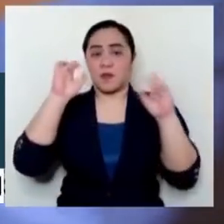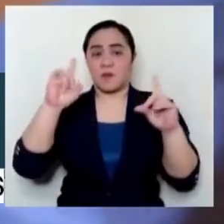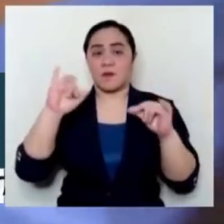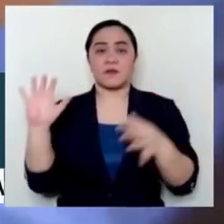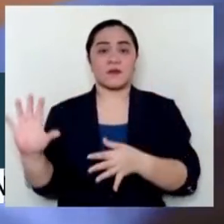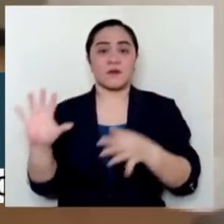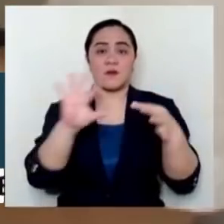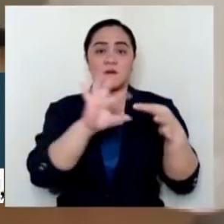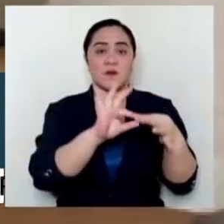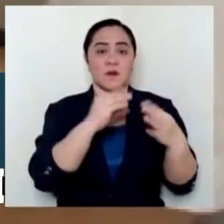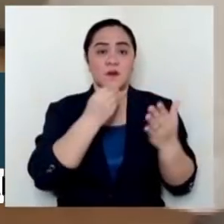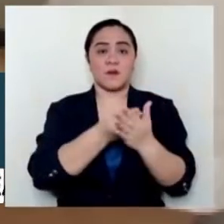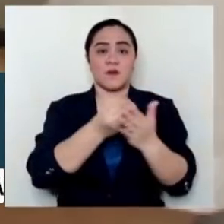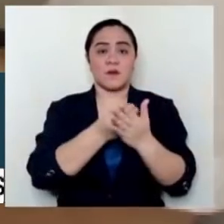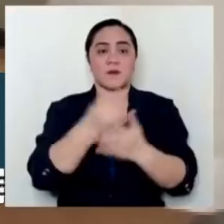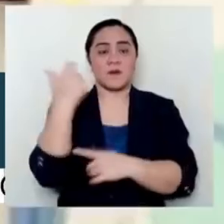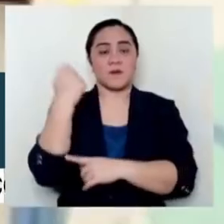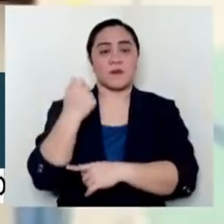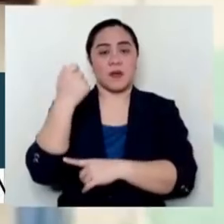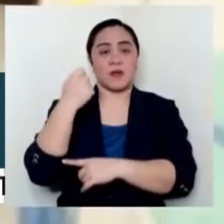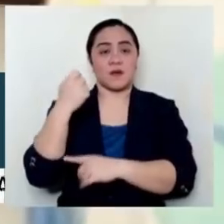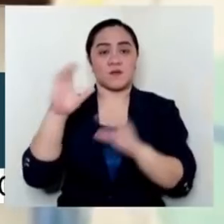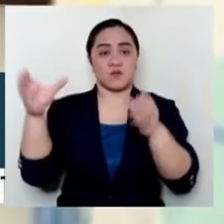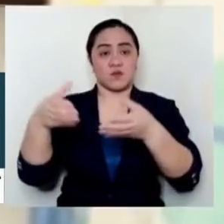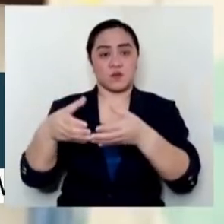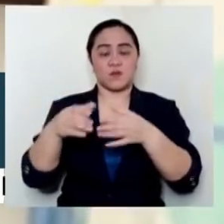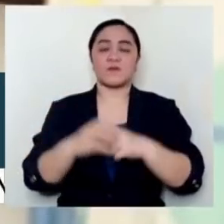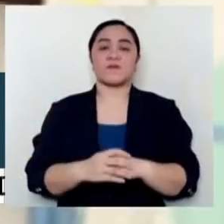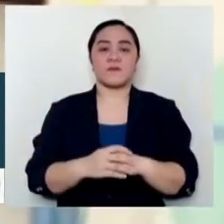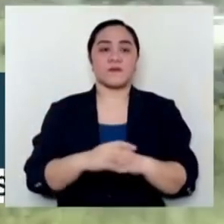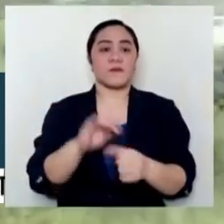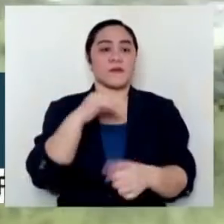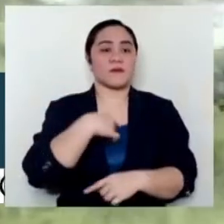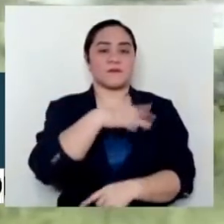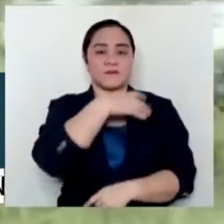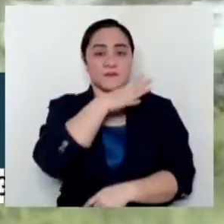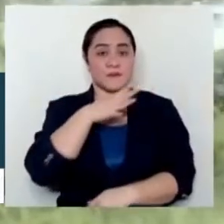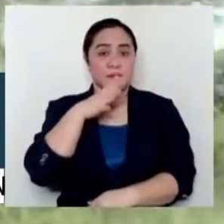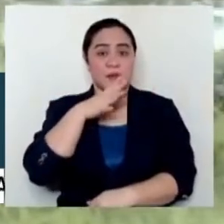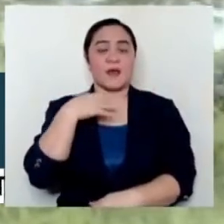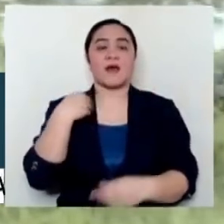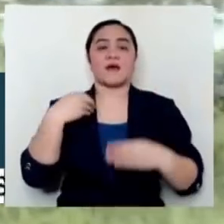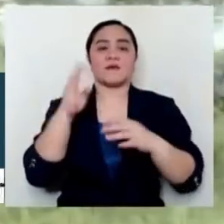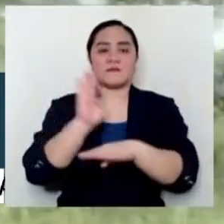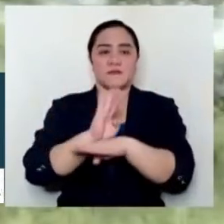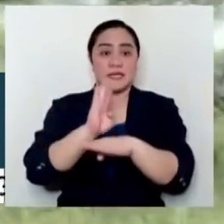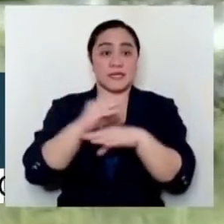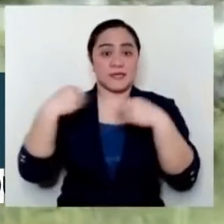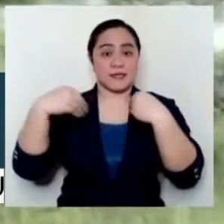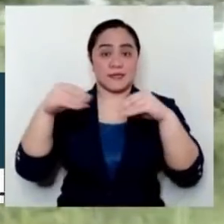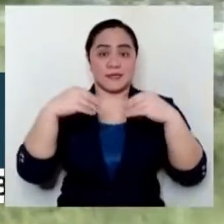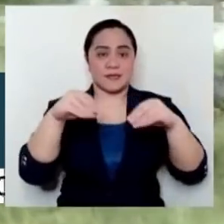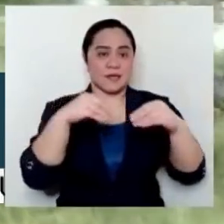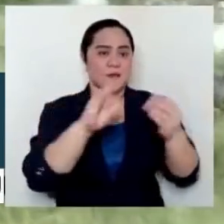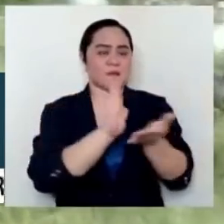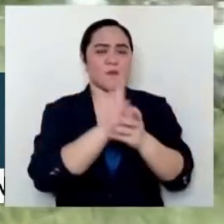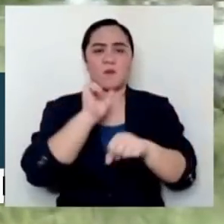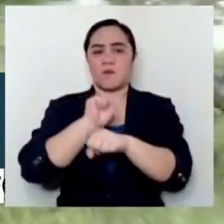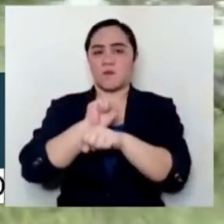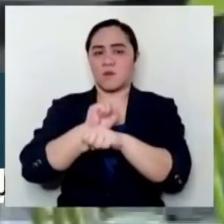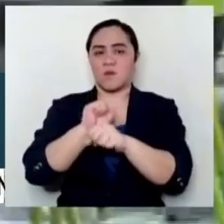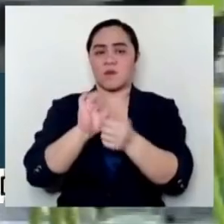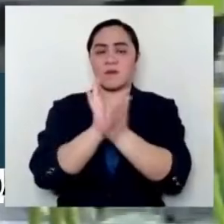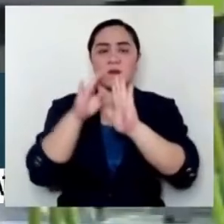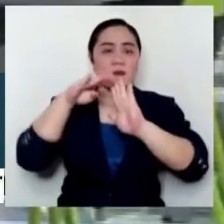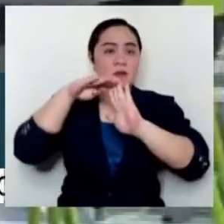the financial and insurance sectors. The agriculture and retail industries, meanwhile, contributed the most jobs as the